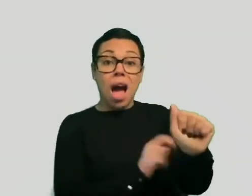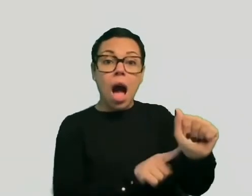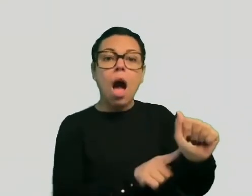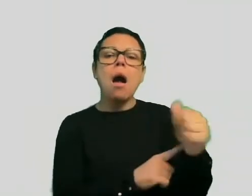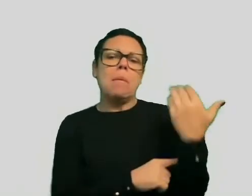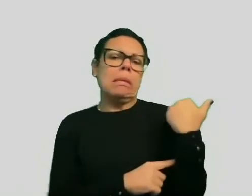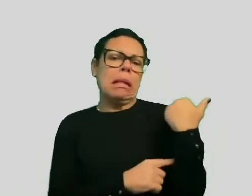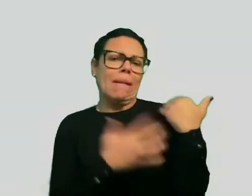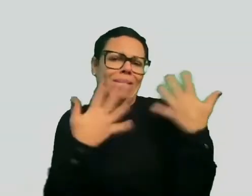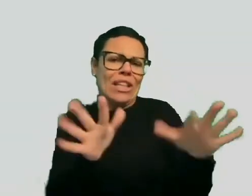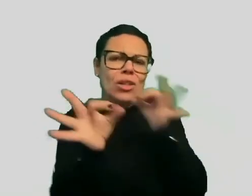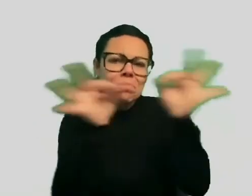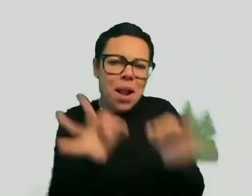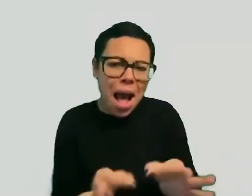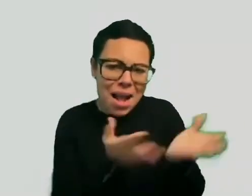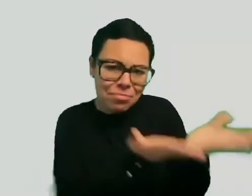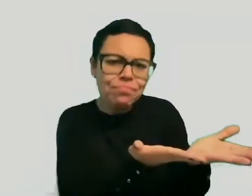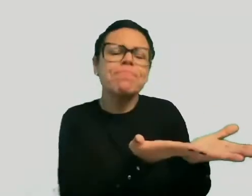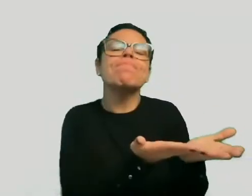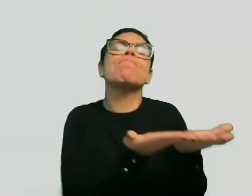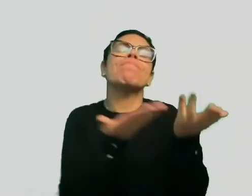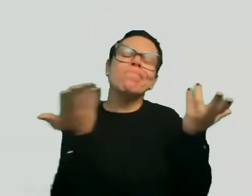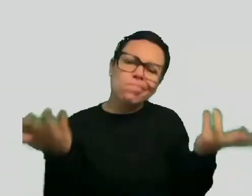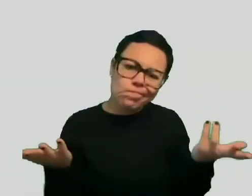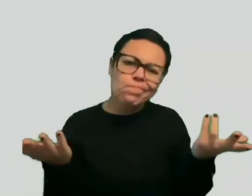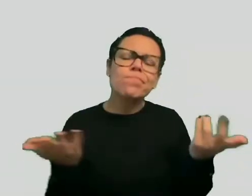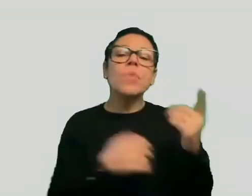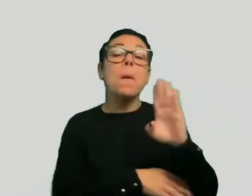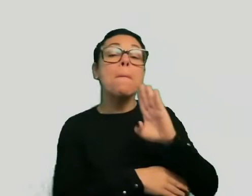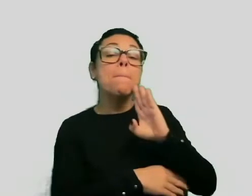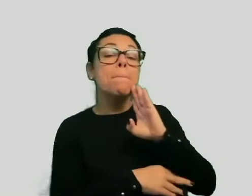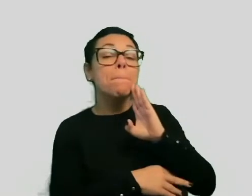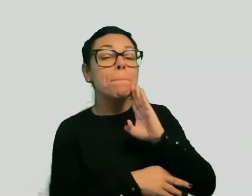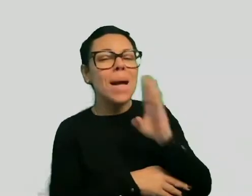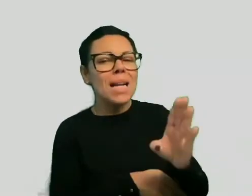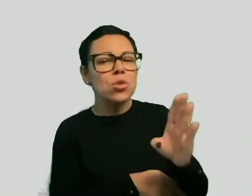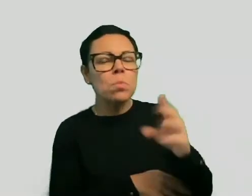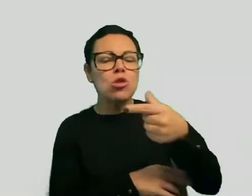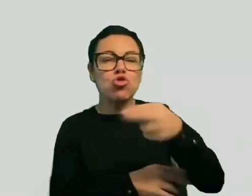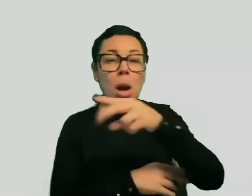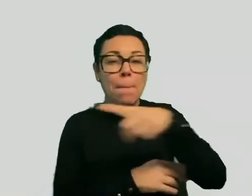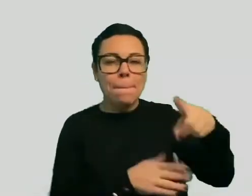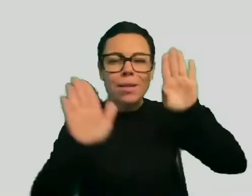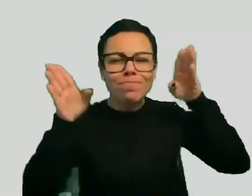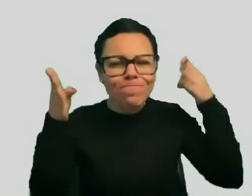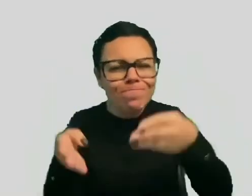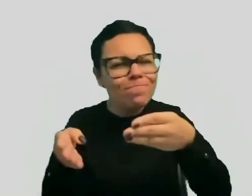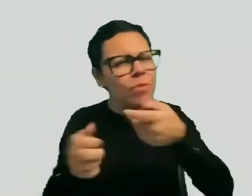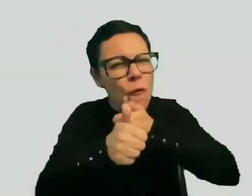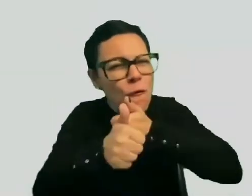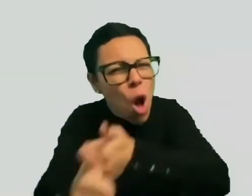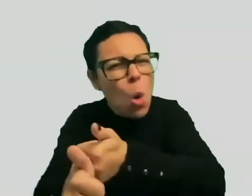as much attention as the fight against violence or promoting gender on the labor market.